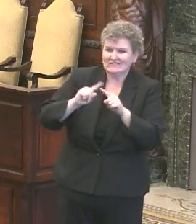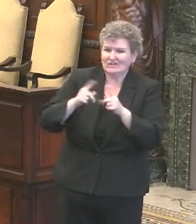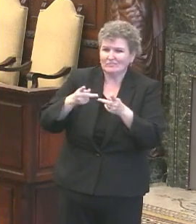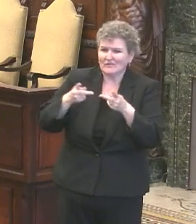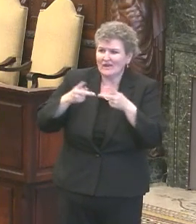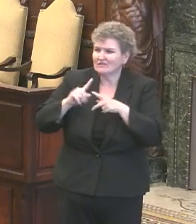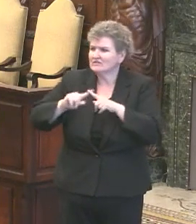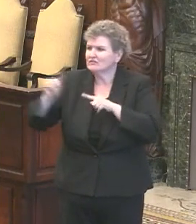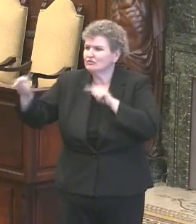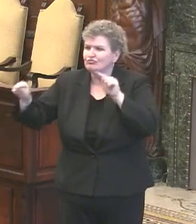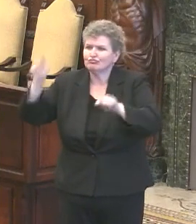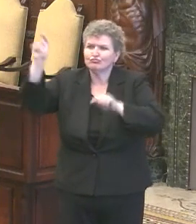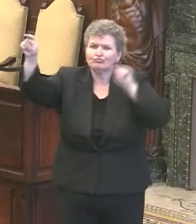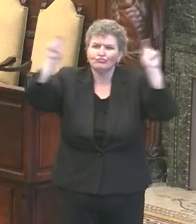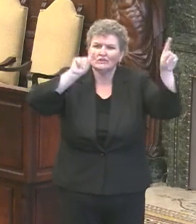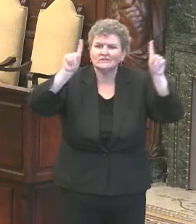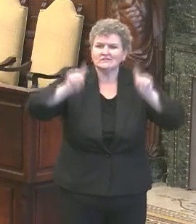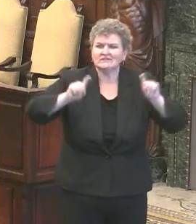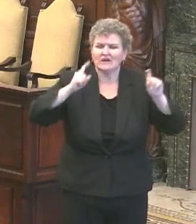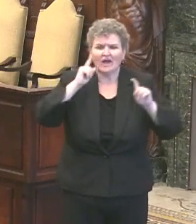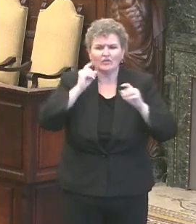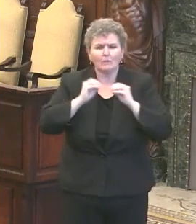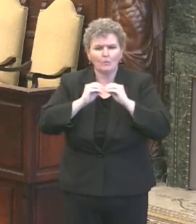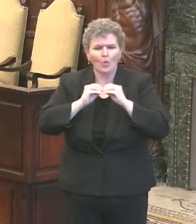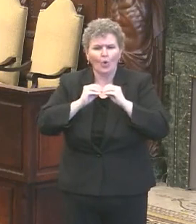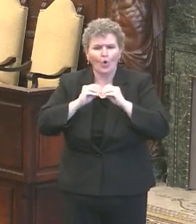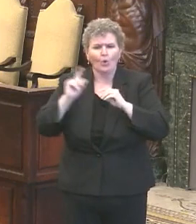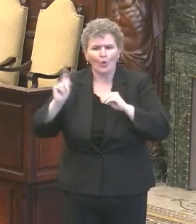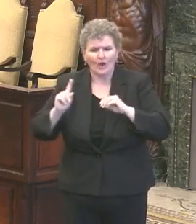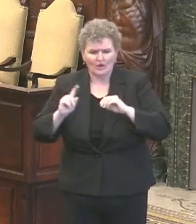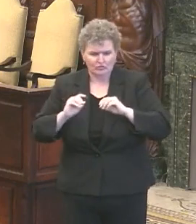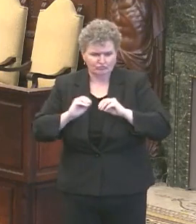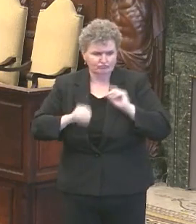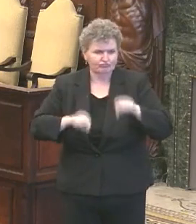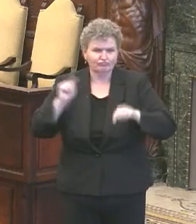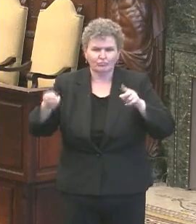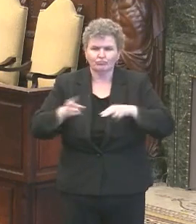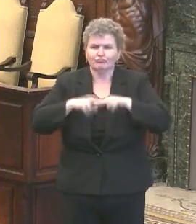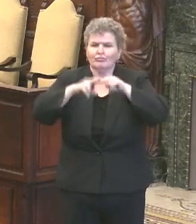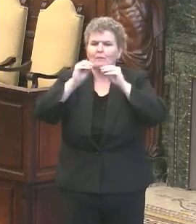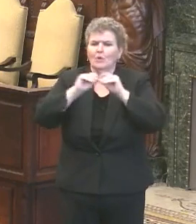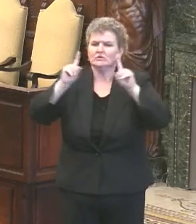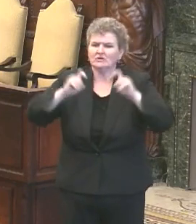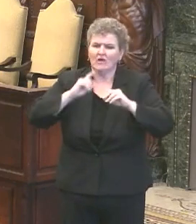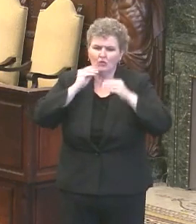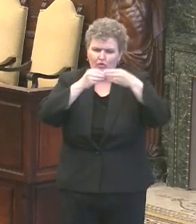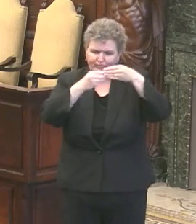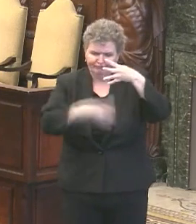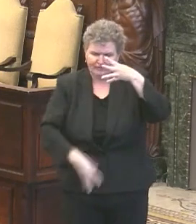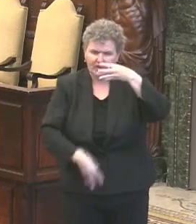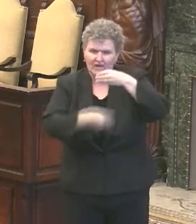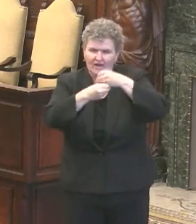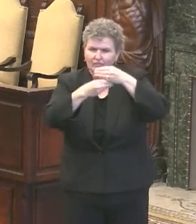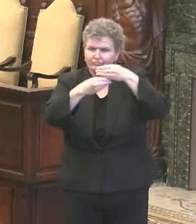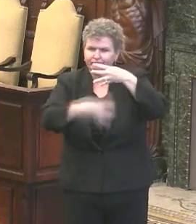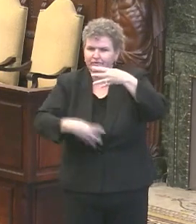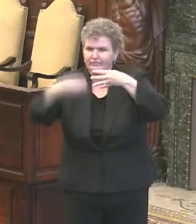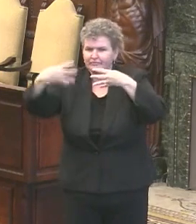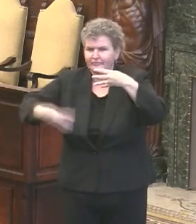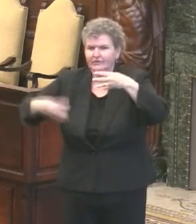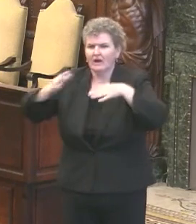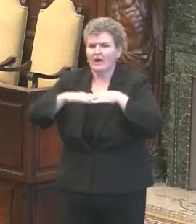will be probably a small number of additional testing sites that will come online with the, and we've been funding organizations to set up additional testing